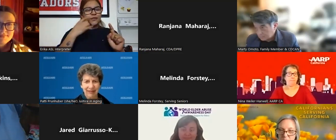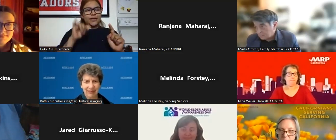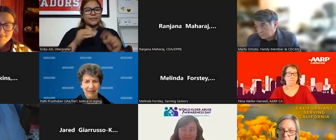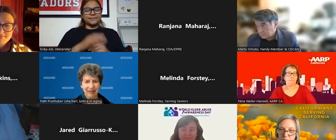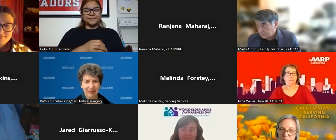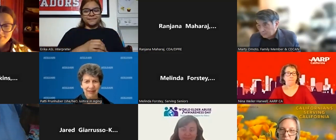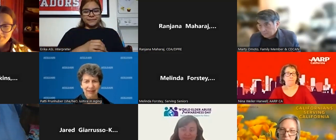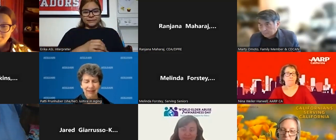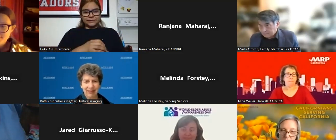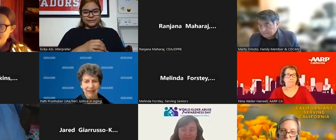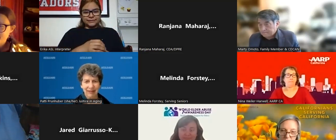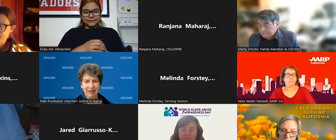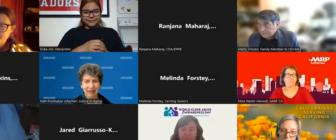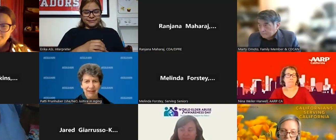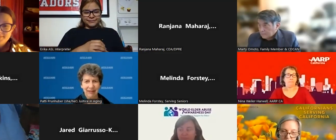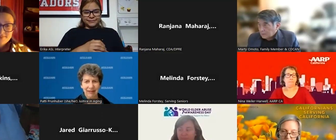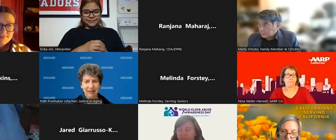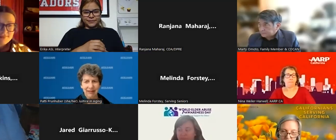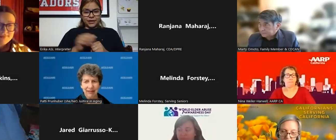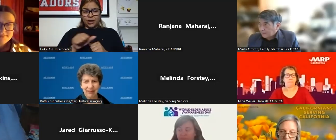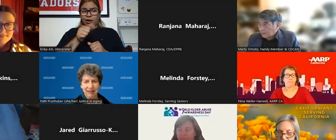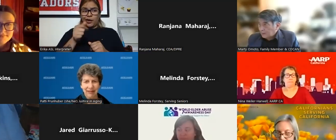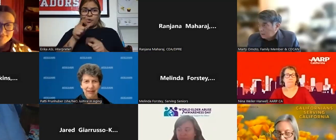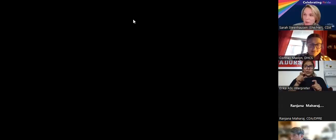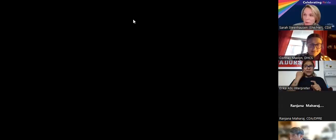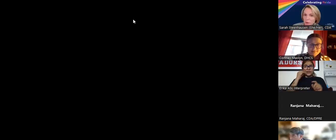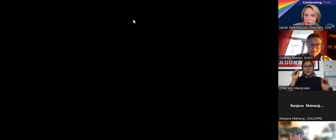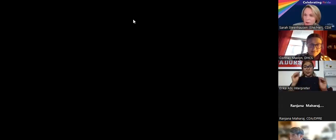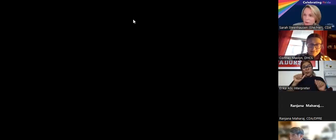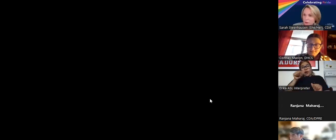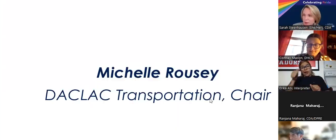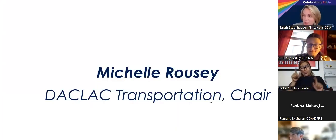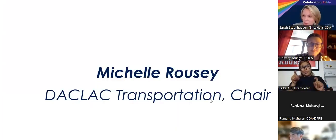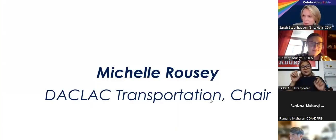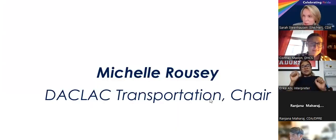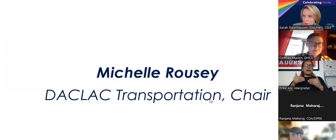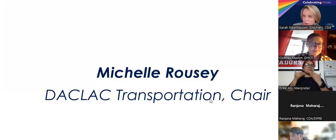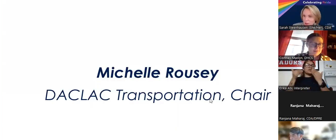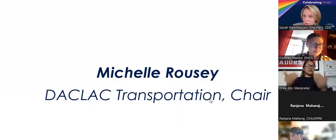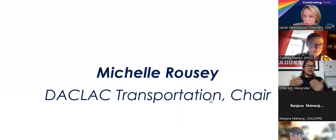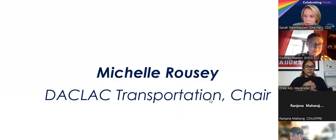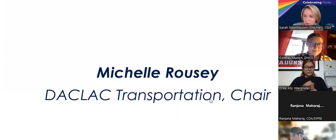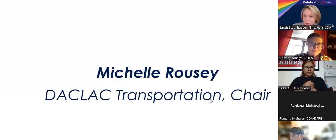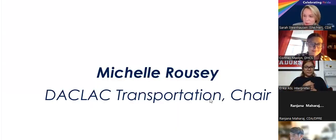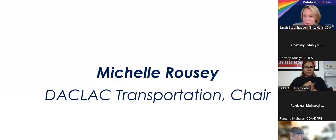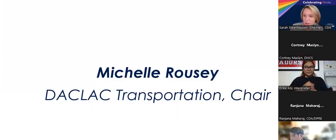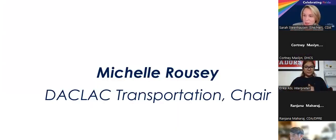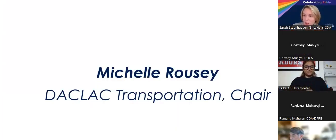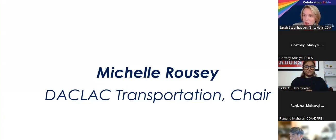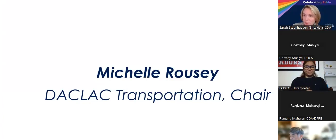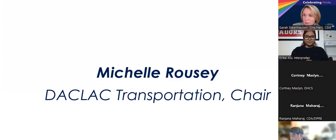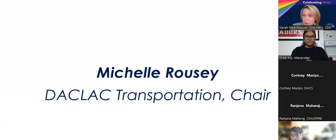to report out on these things. If there's no other questions, I think we can move on to the next agenda item. We're really